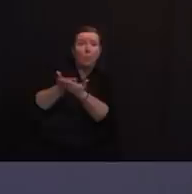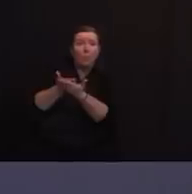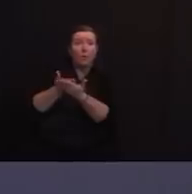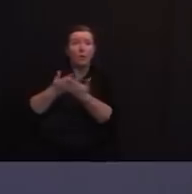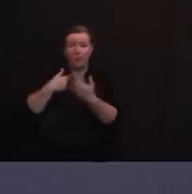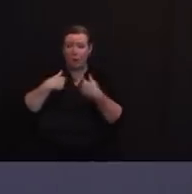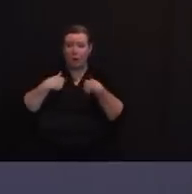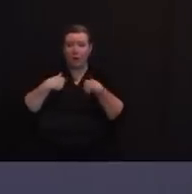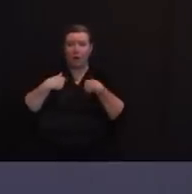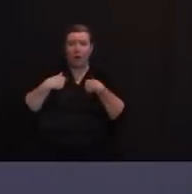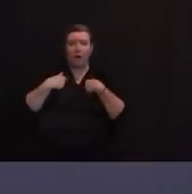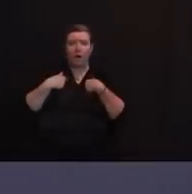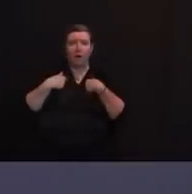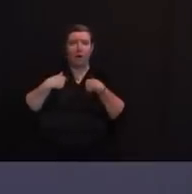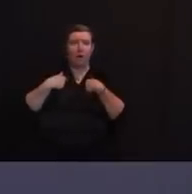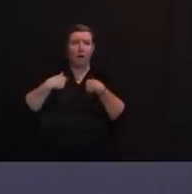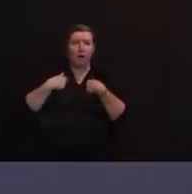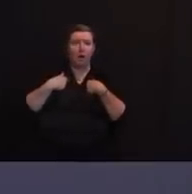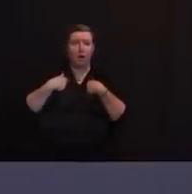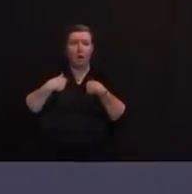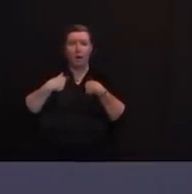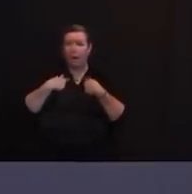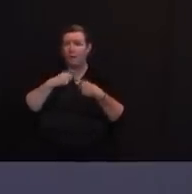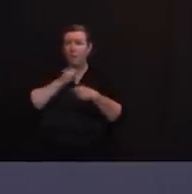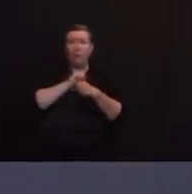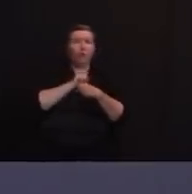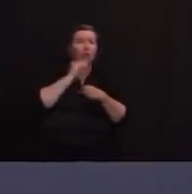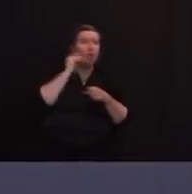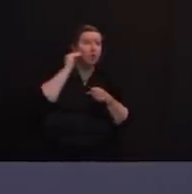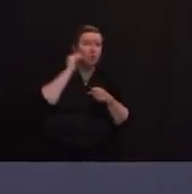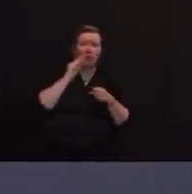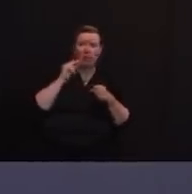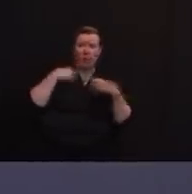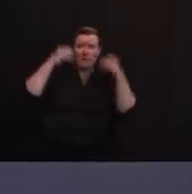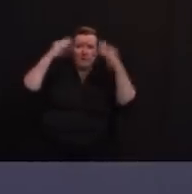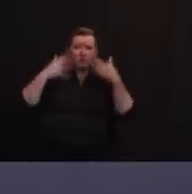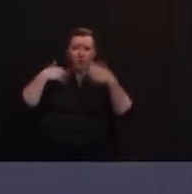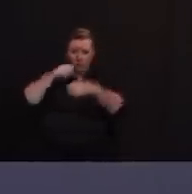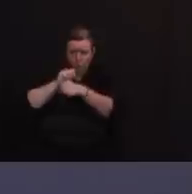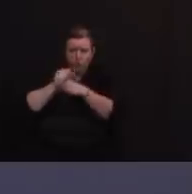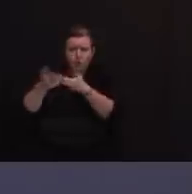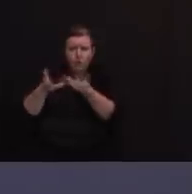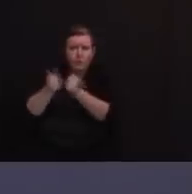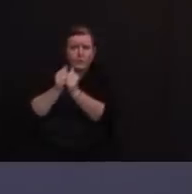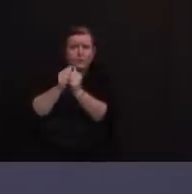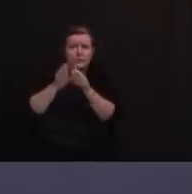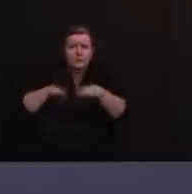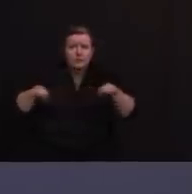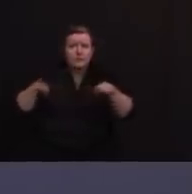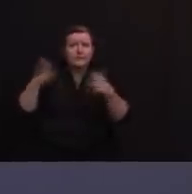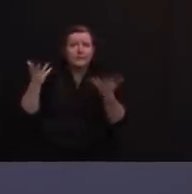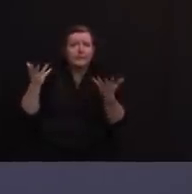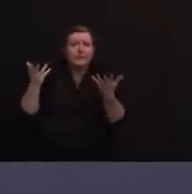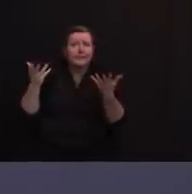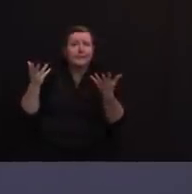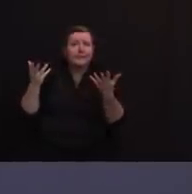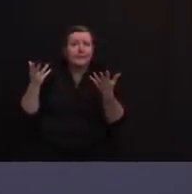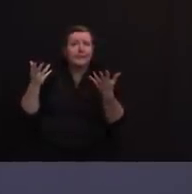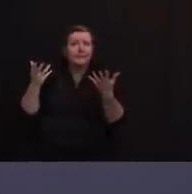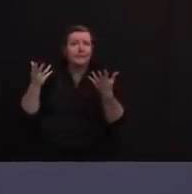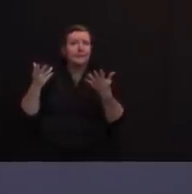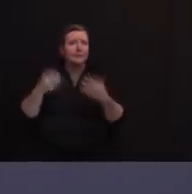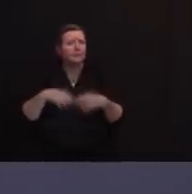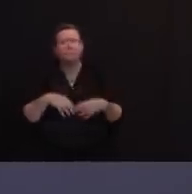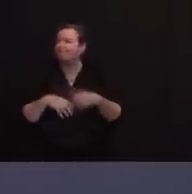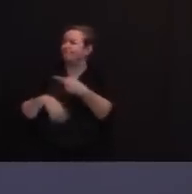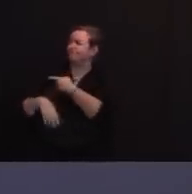an at-home accountant? And how will the state get this information about what people will need out to people? Judy, may I say two things before